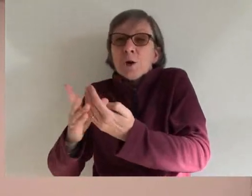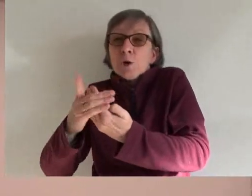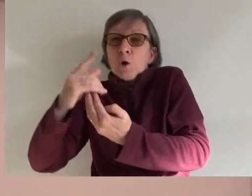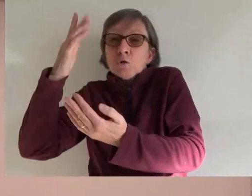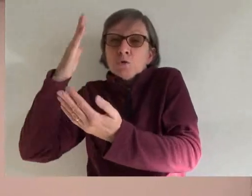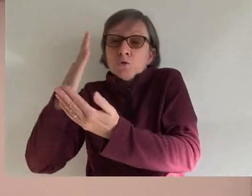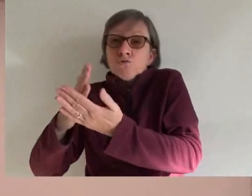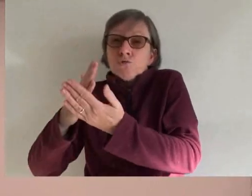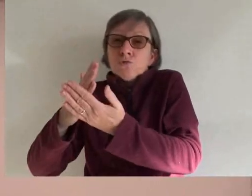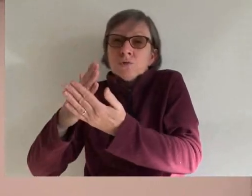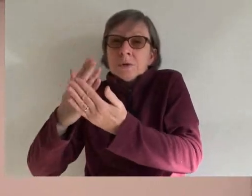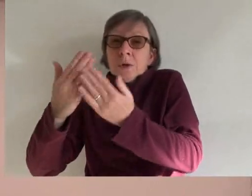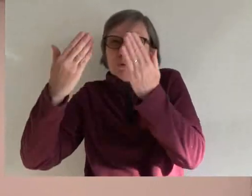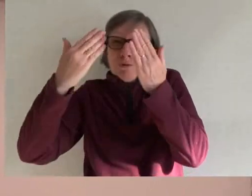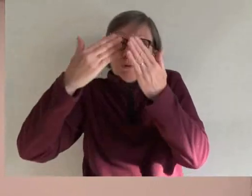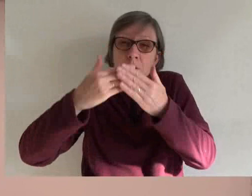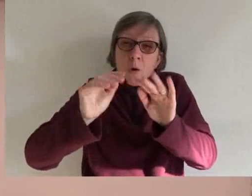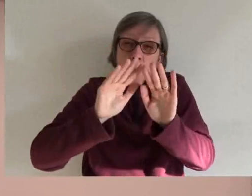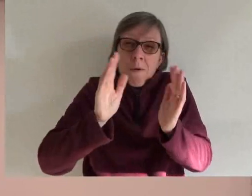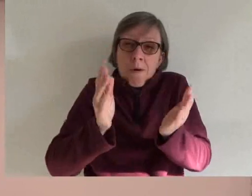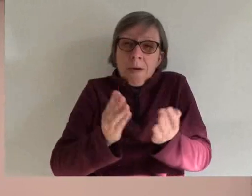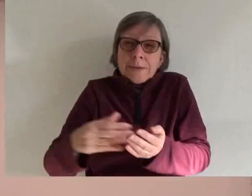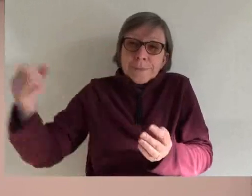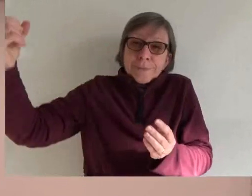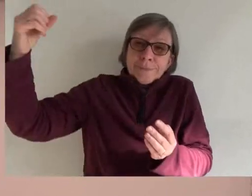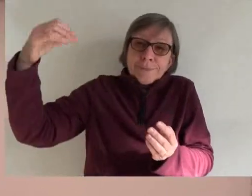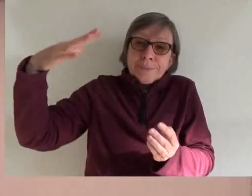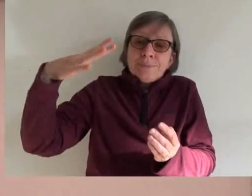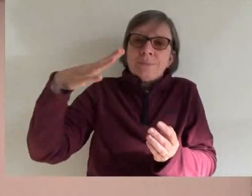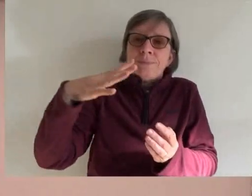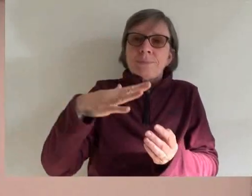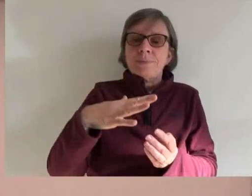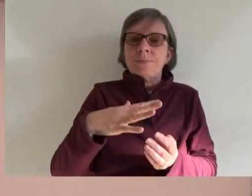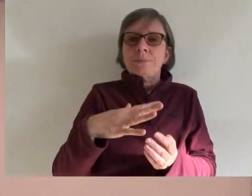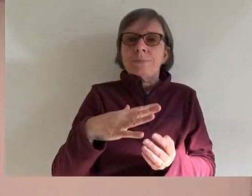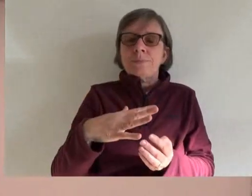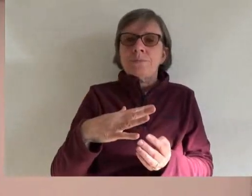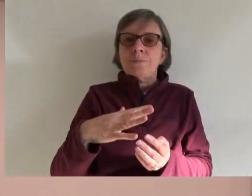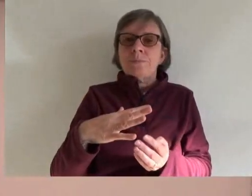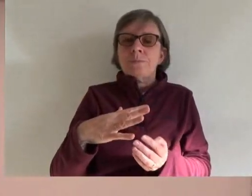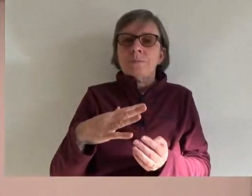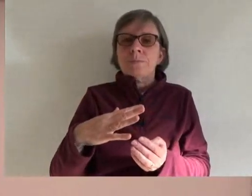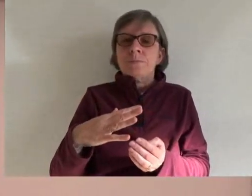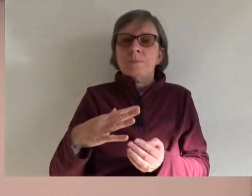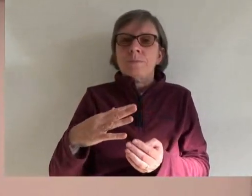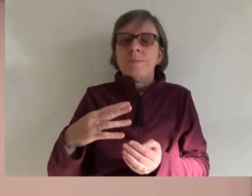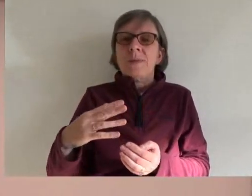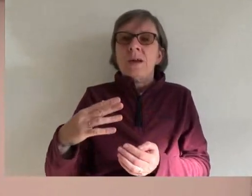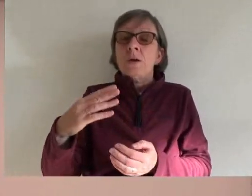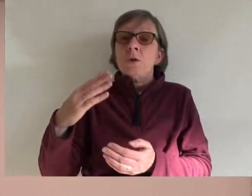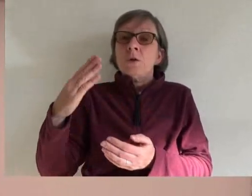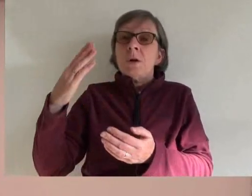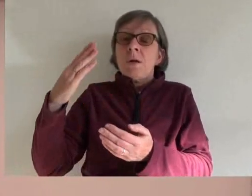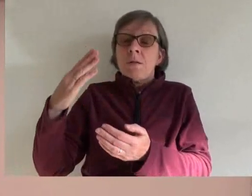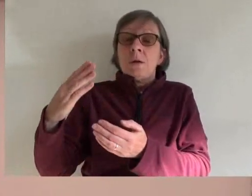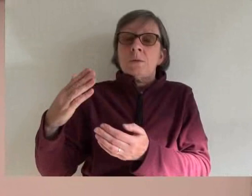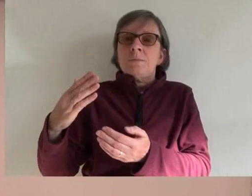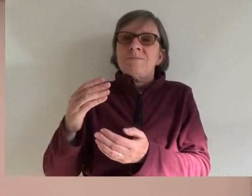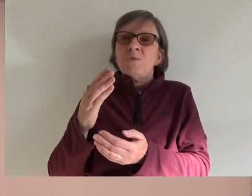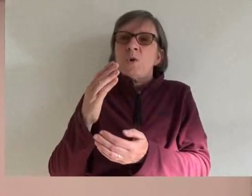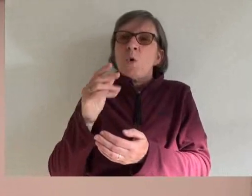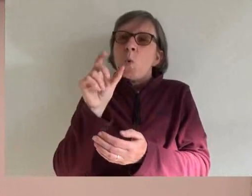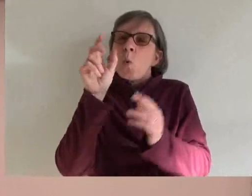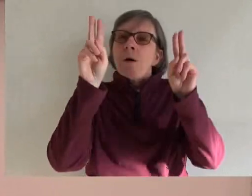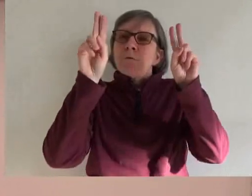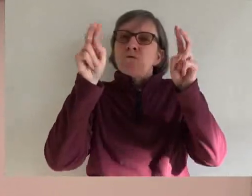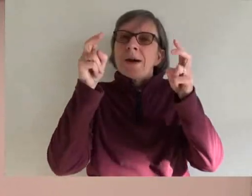a dark and ignorant and a sinful world. He uses that phrase, true light. It's only used twice in